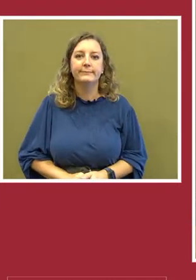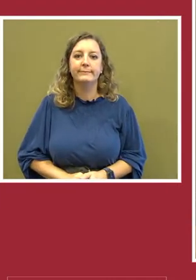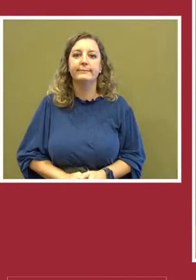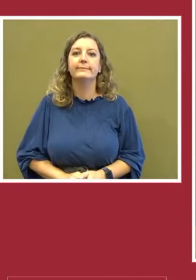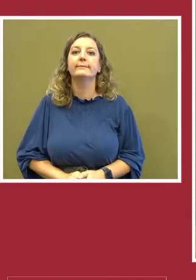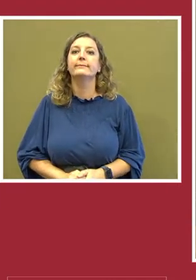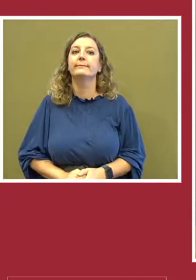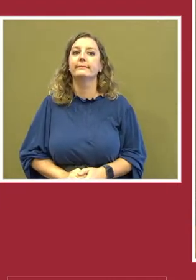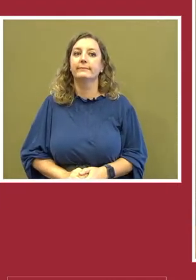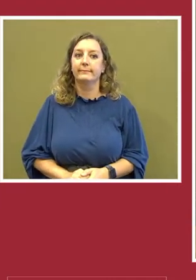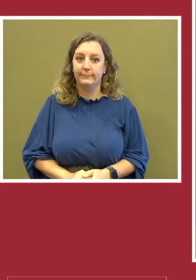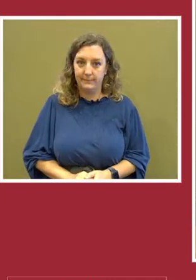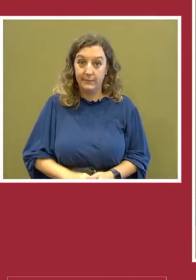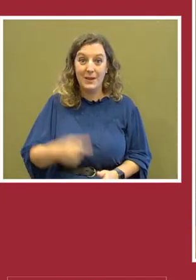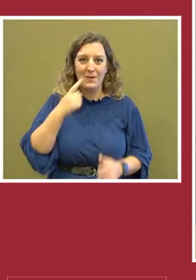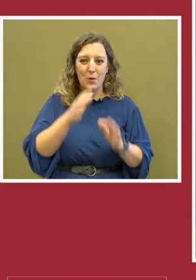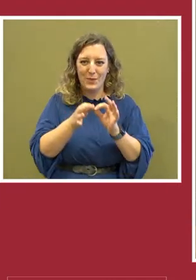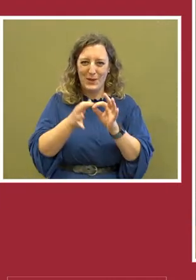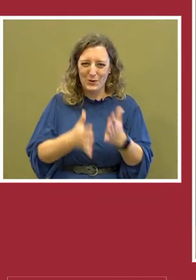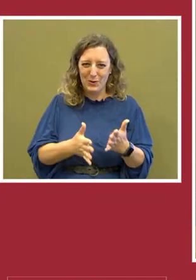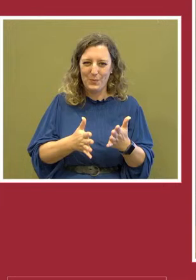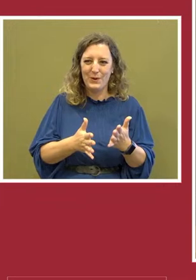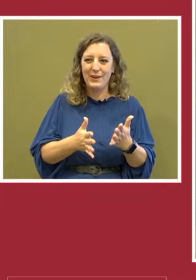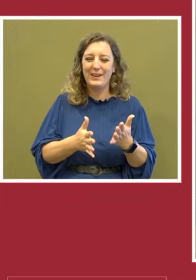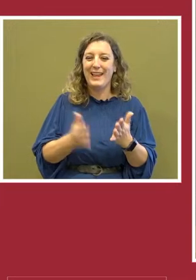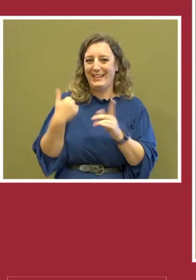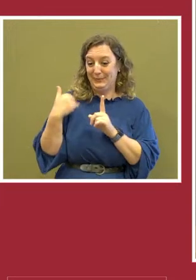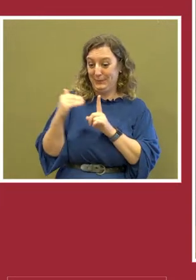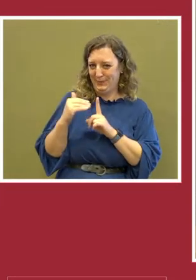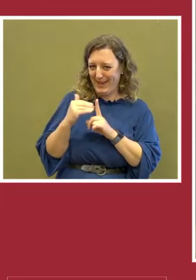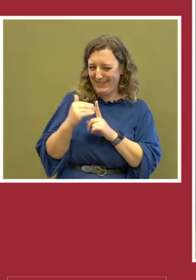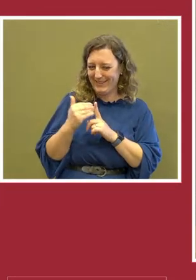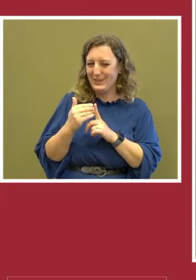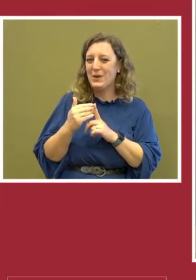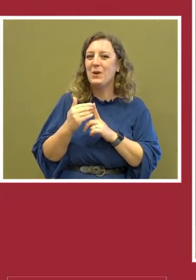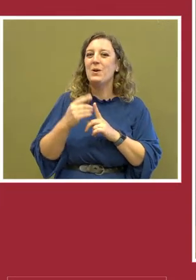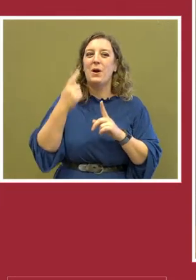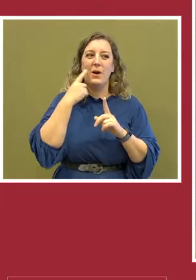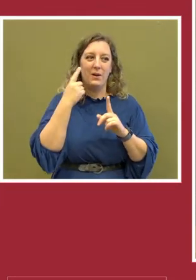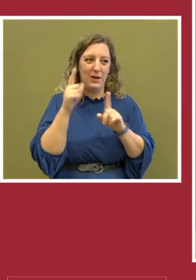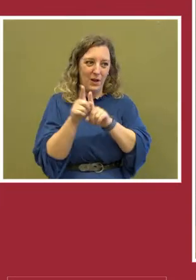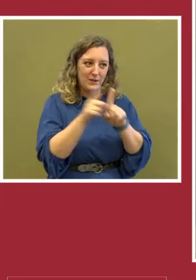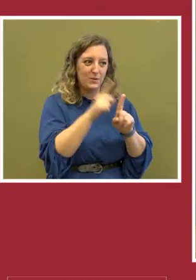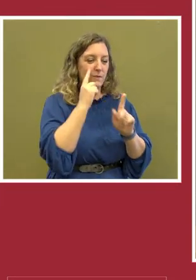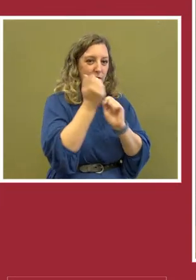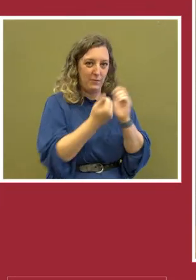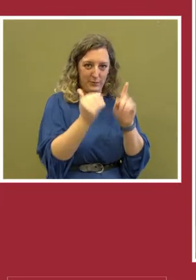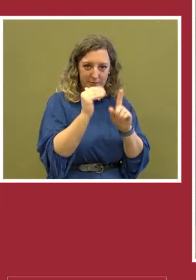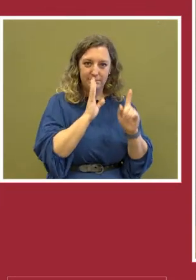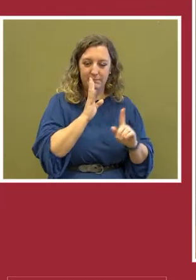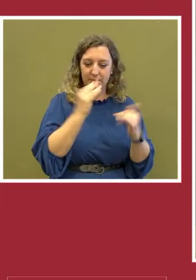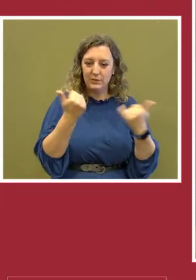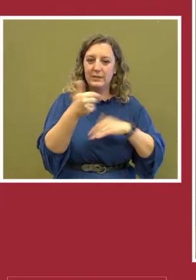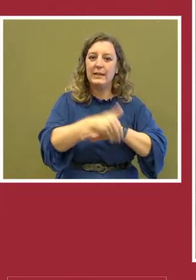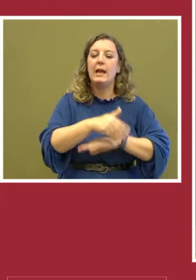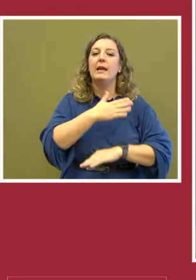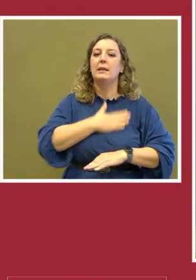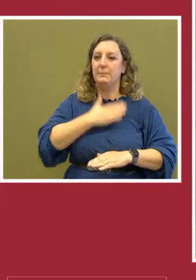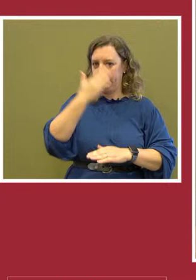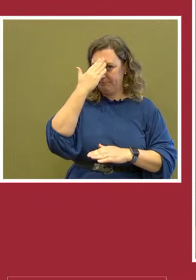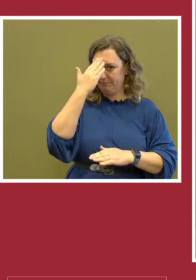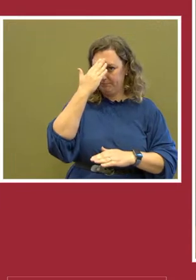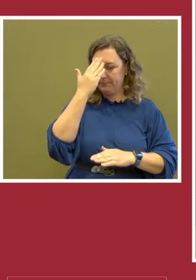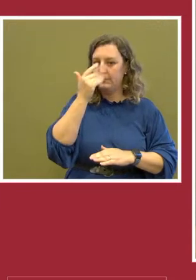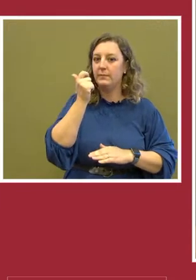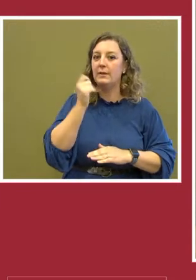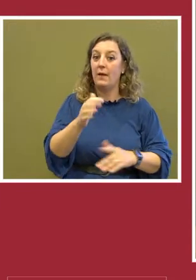As a courtesy to our interpreters who have given me some reminders as well, just a reminder for everyone speaking tonight to please be aware of